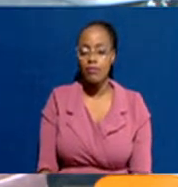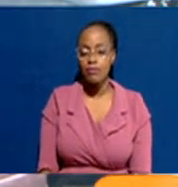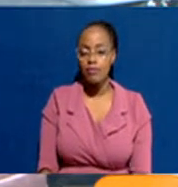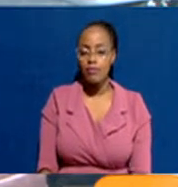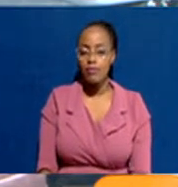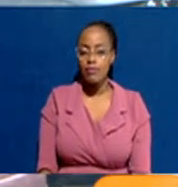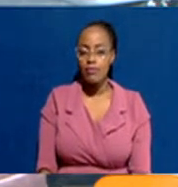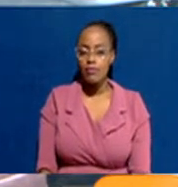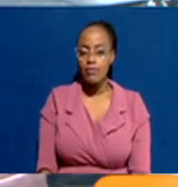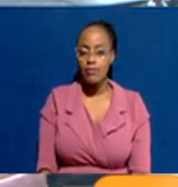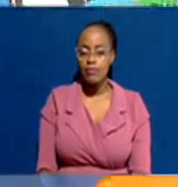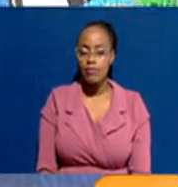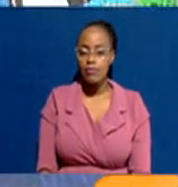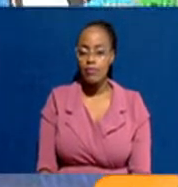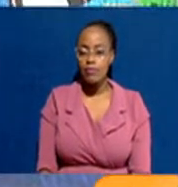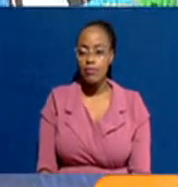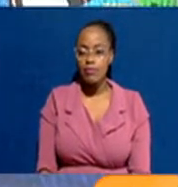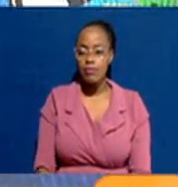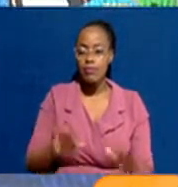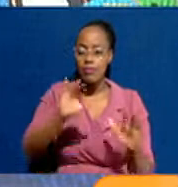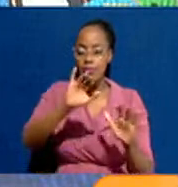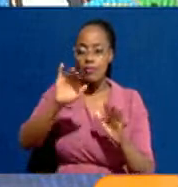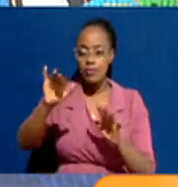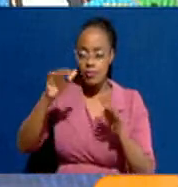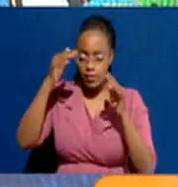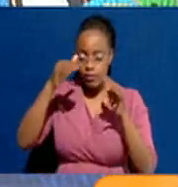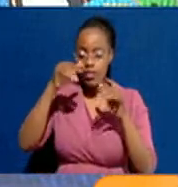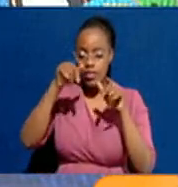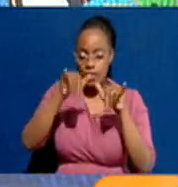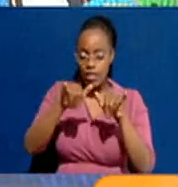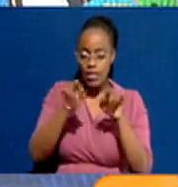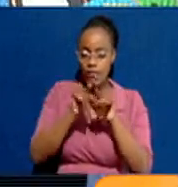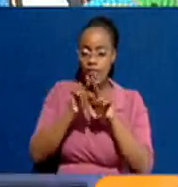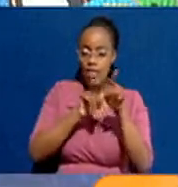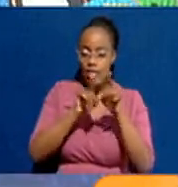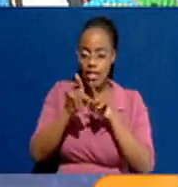Nairobi. And let's stay within the transport sector for a moment. Public